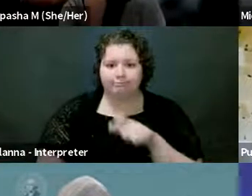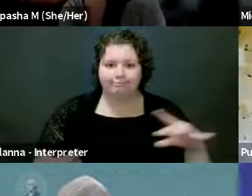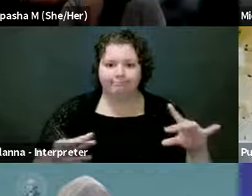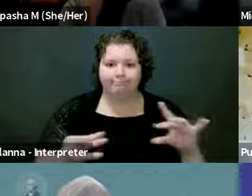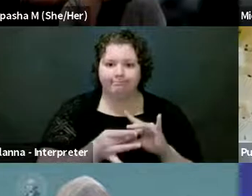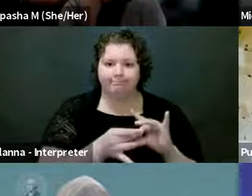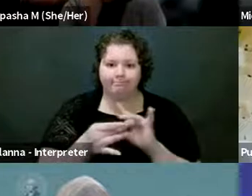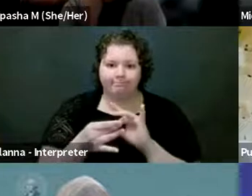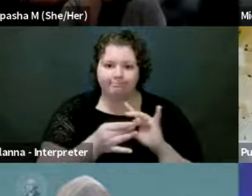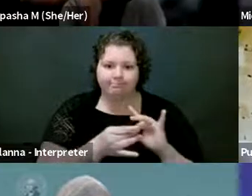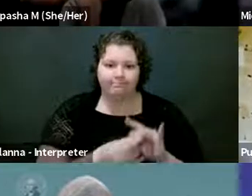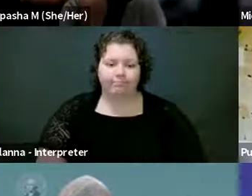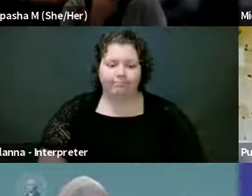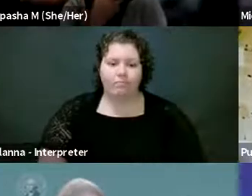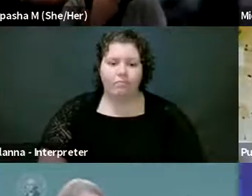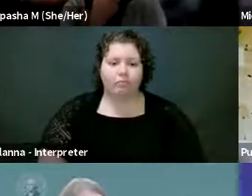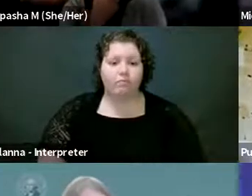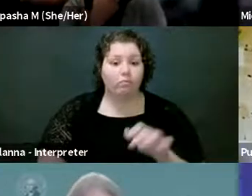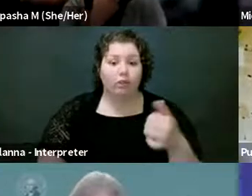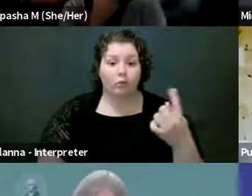Thanks, Michael. Anyone else from Michael